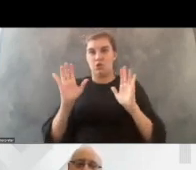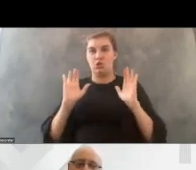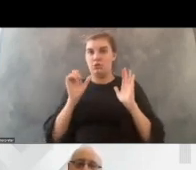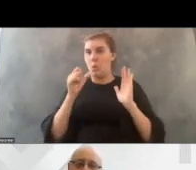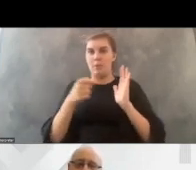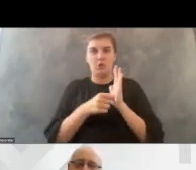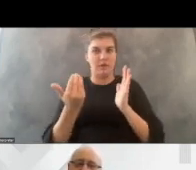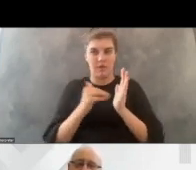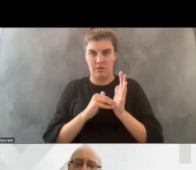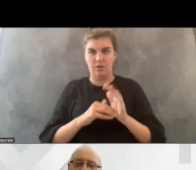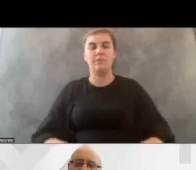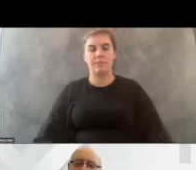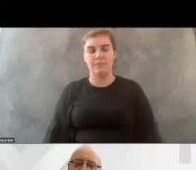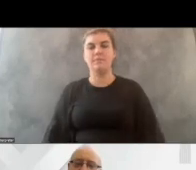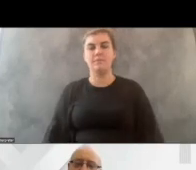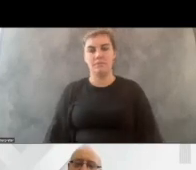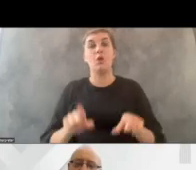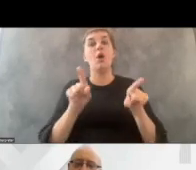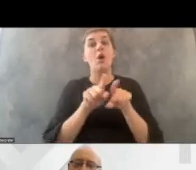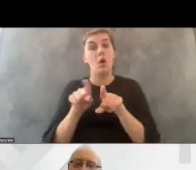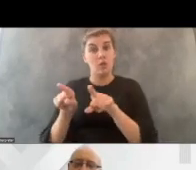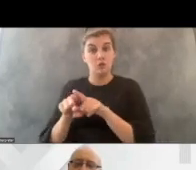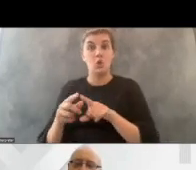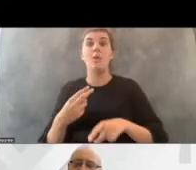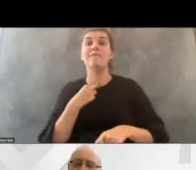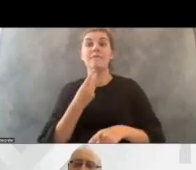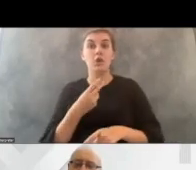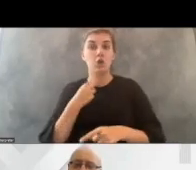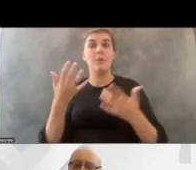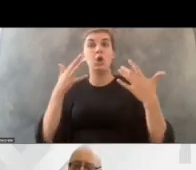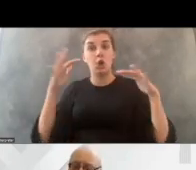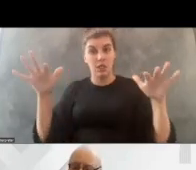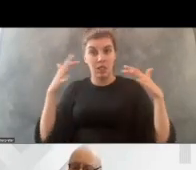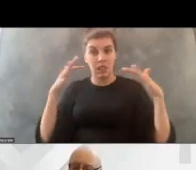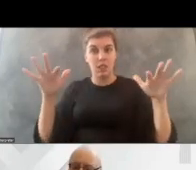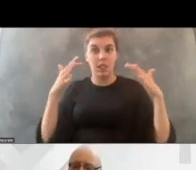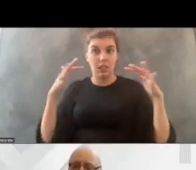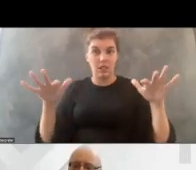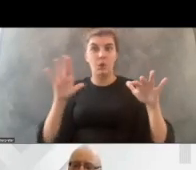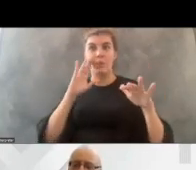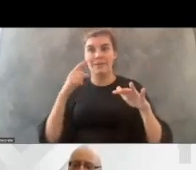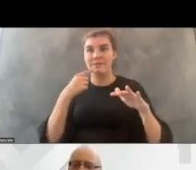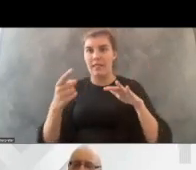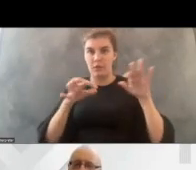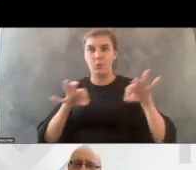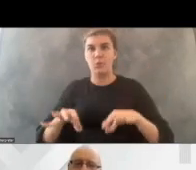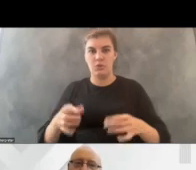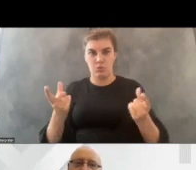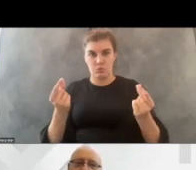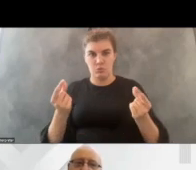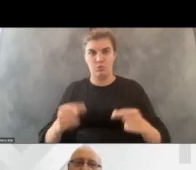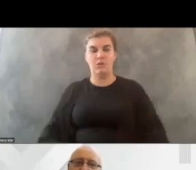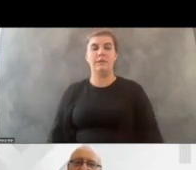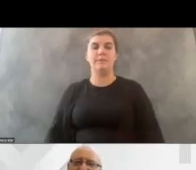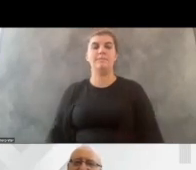gives them the information that the pedestrian signals are not functioning, and that